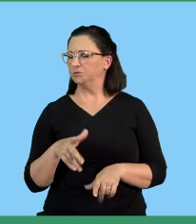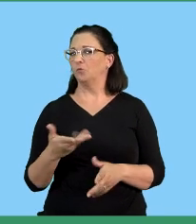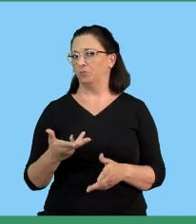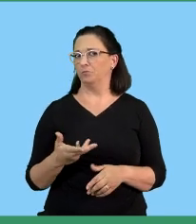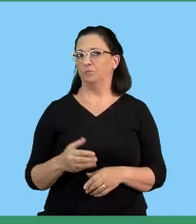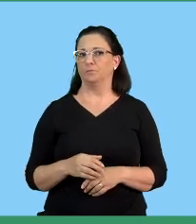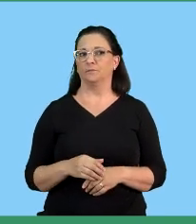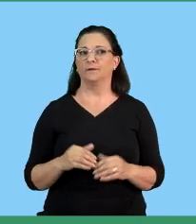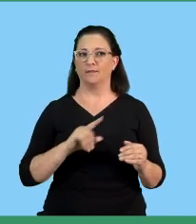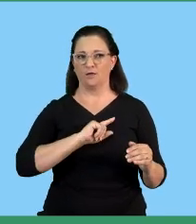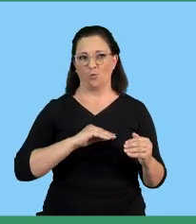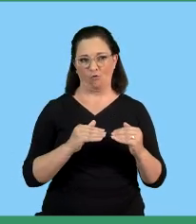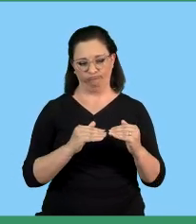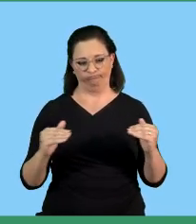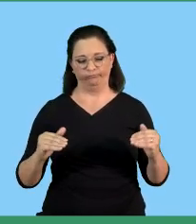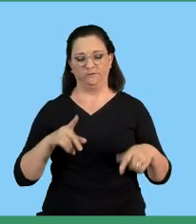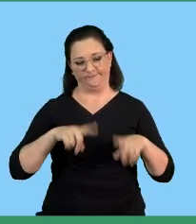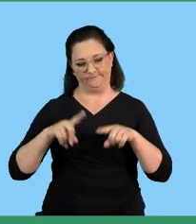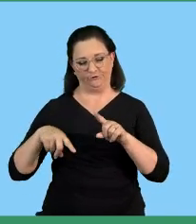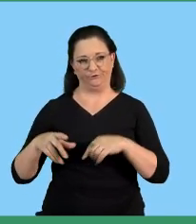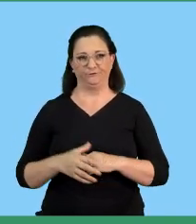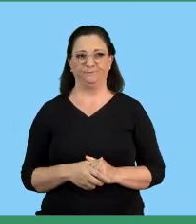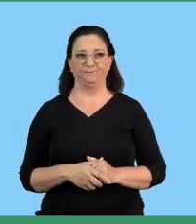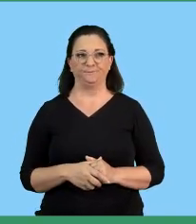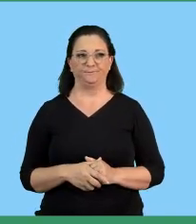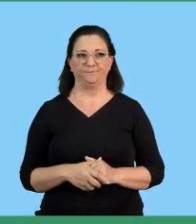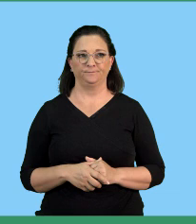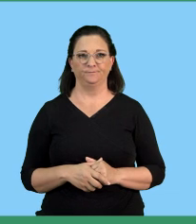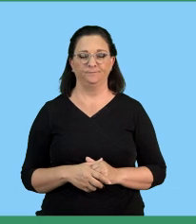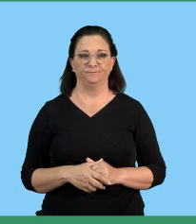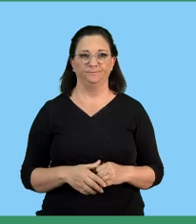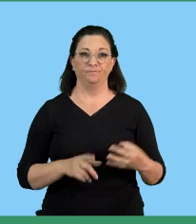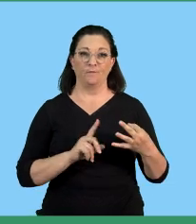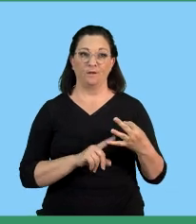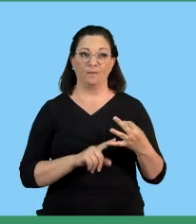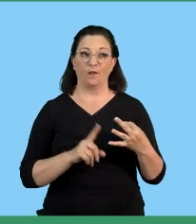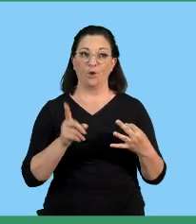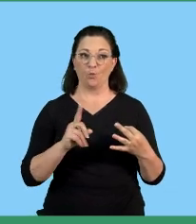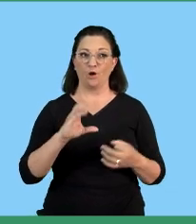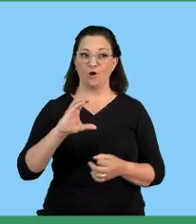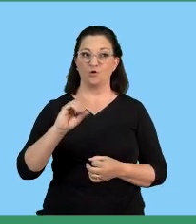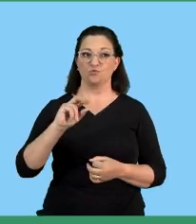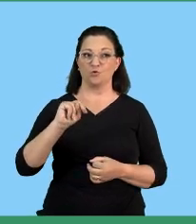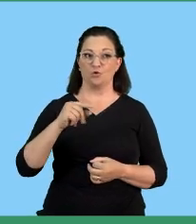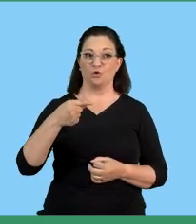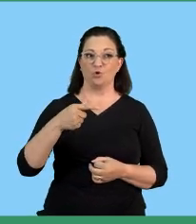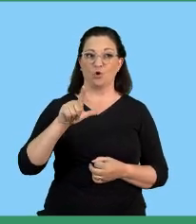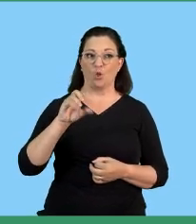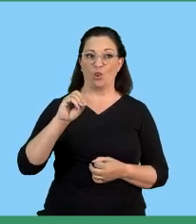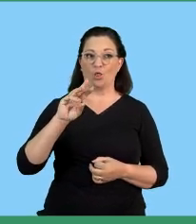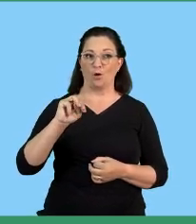having. So that is your horizontal diversification. The last one is